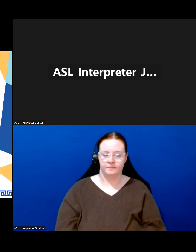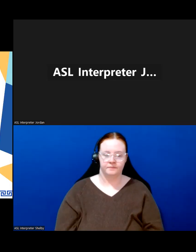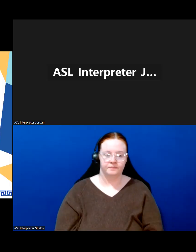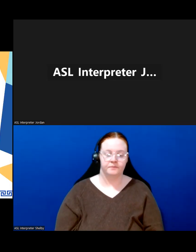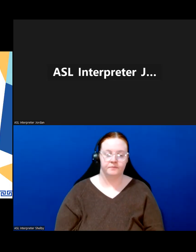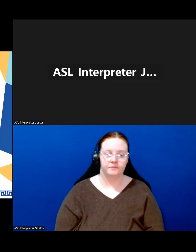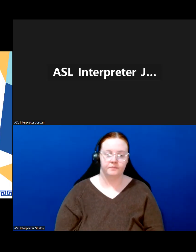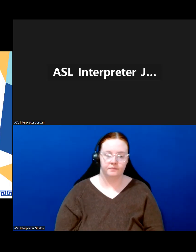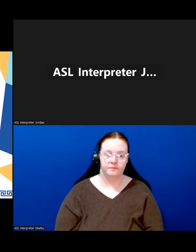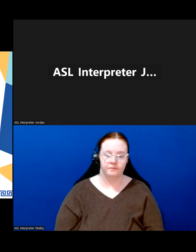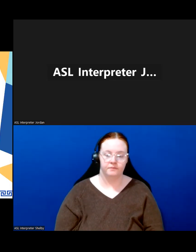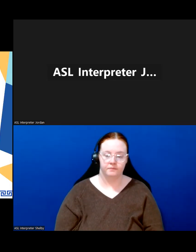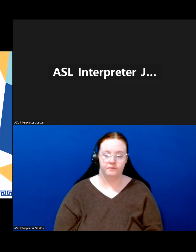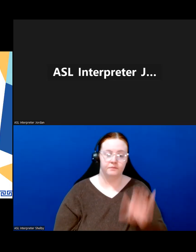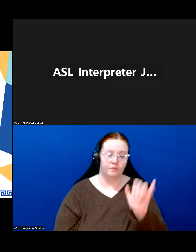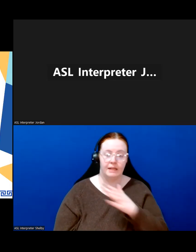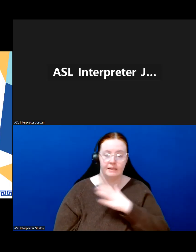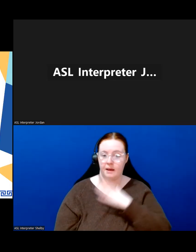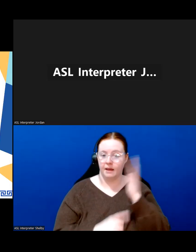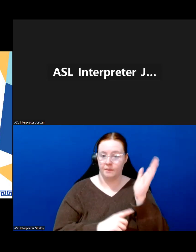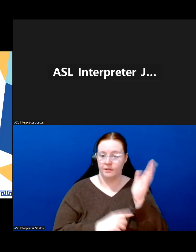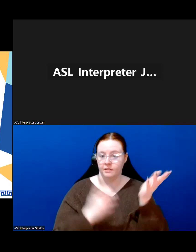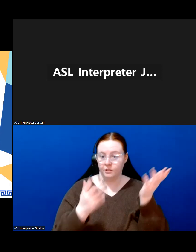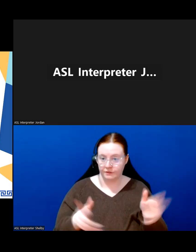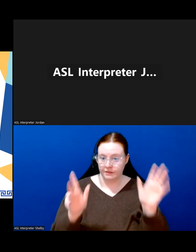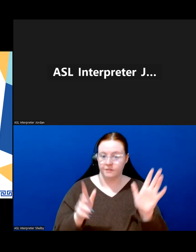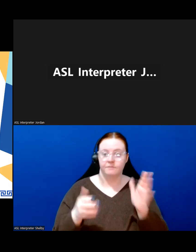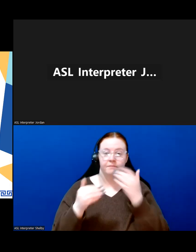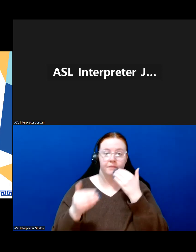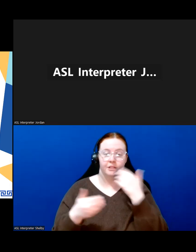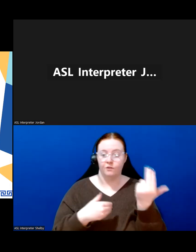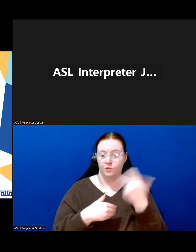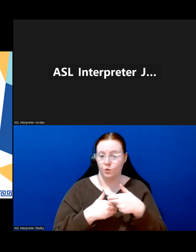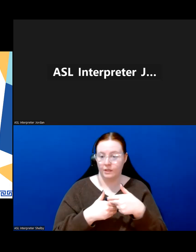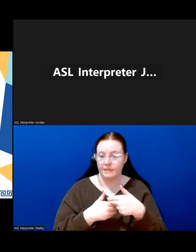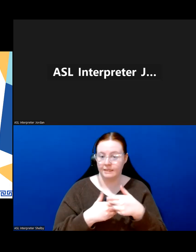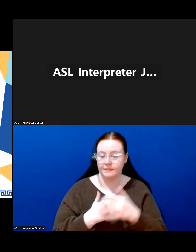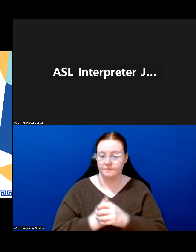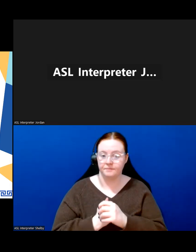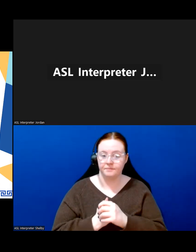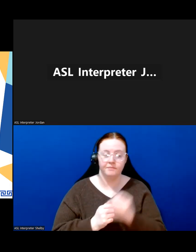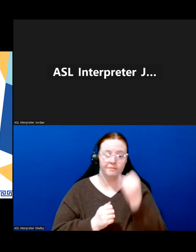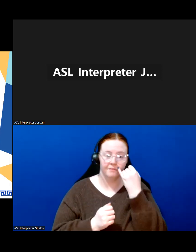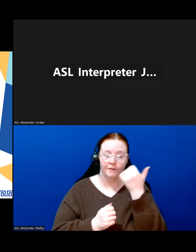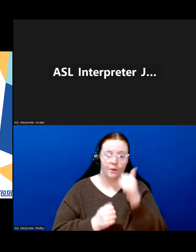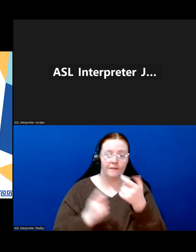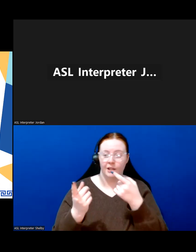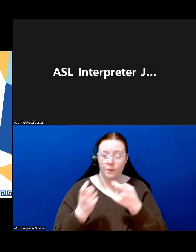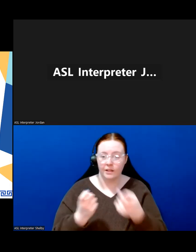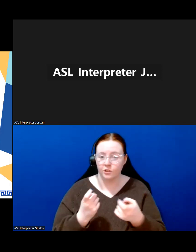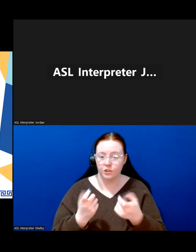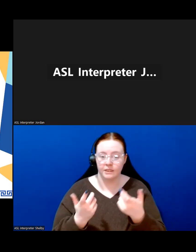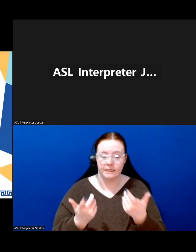And then that's the end of my presentation. Thank you all for joining me today. If like you have any questions that